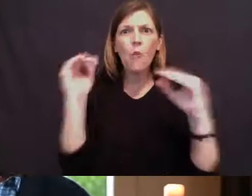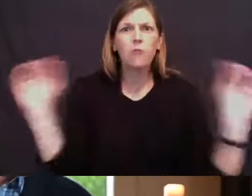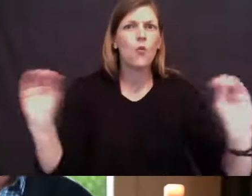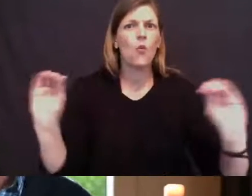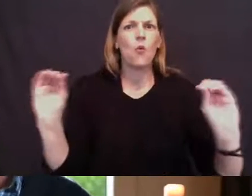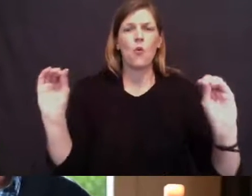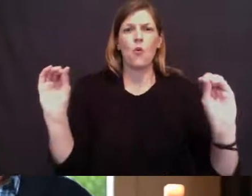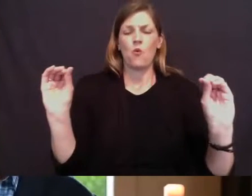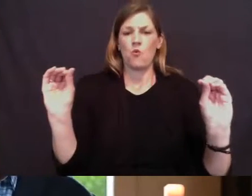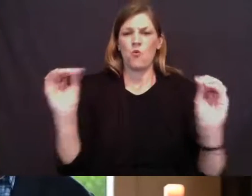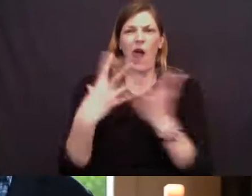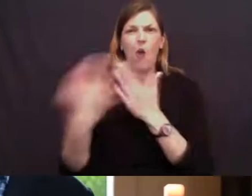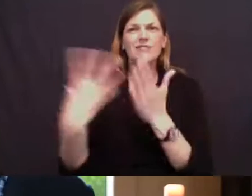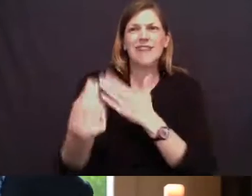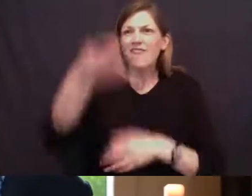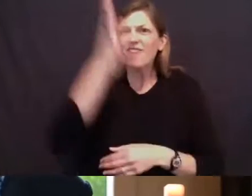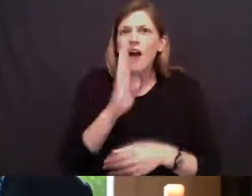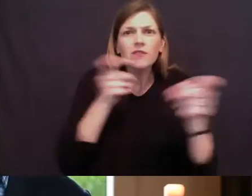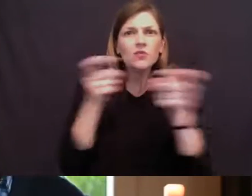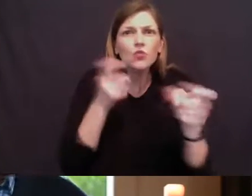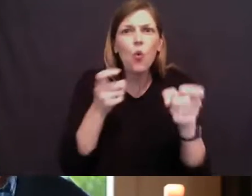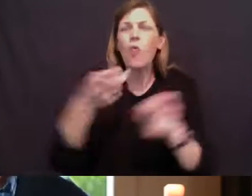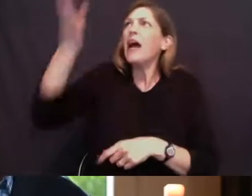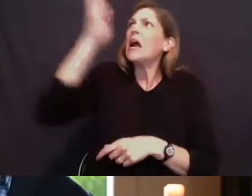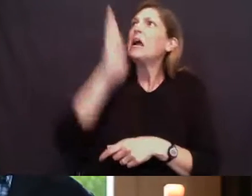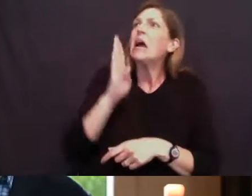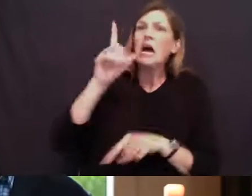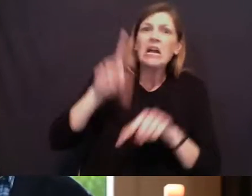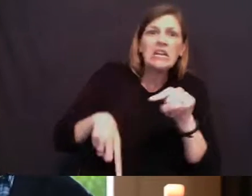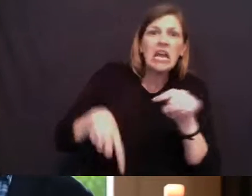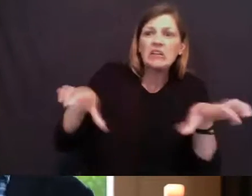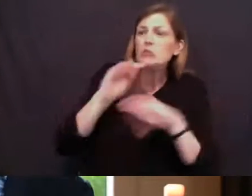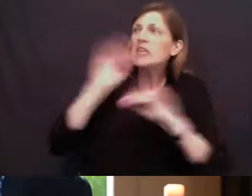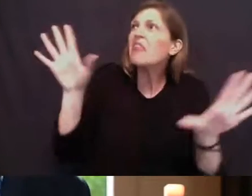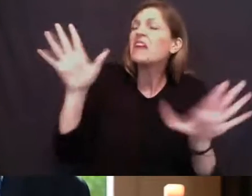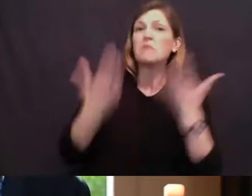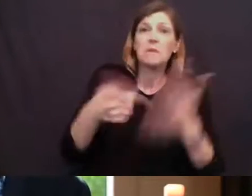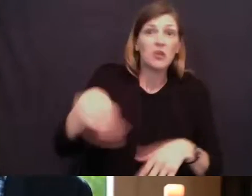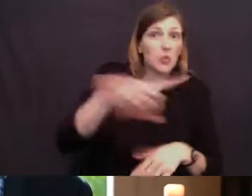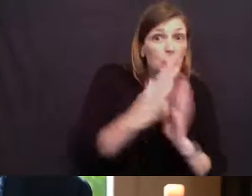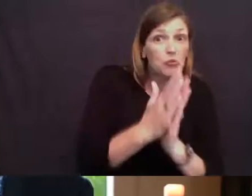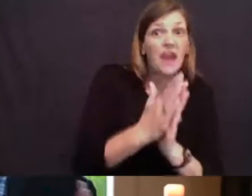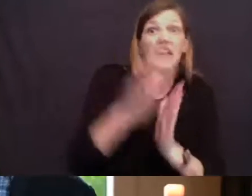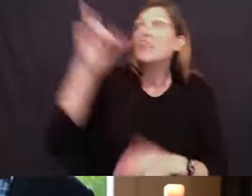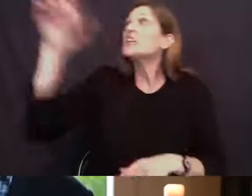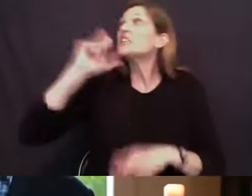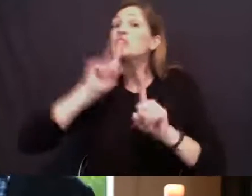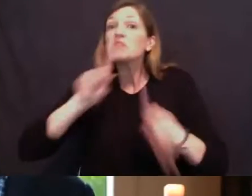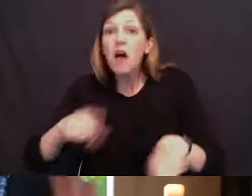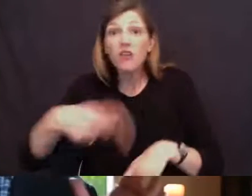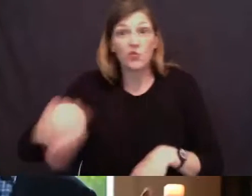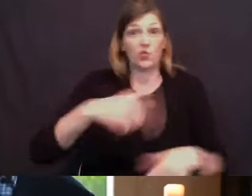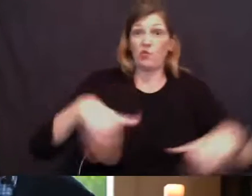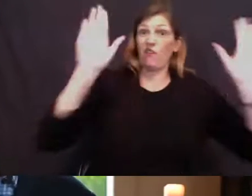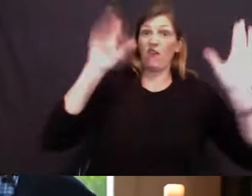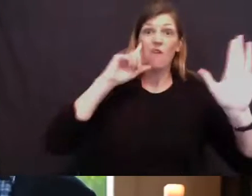of God's control, like that God can't do anything about it now? Maybe you prayed about it and he didn't respond and you just given up hope. This